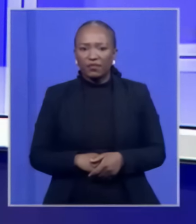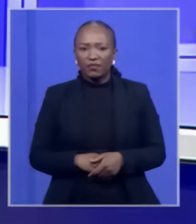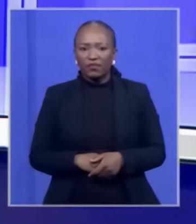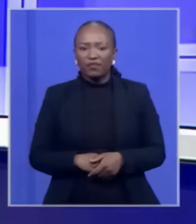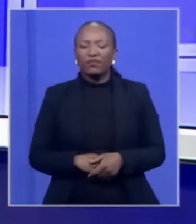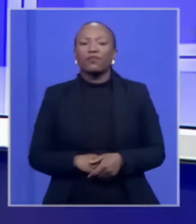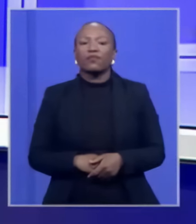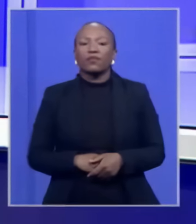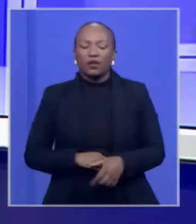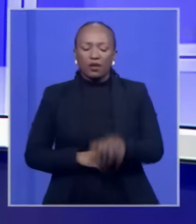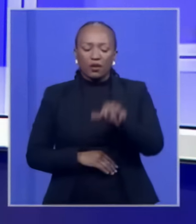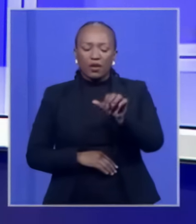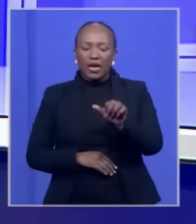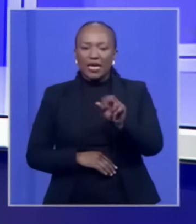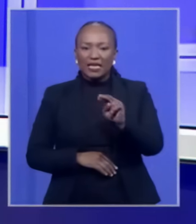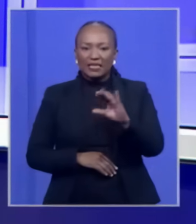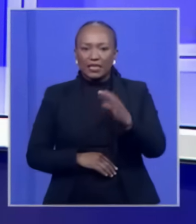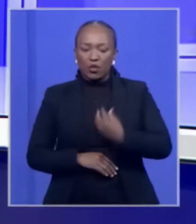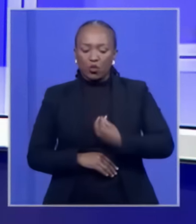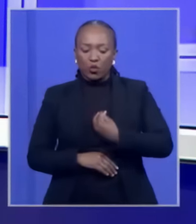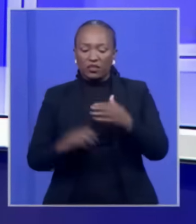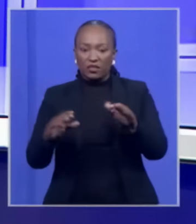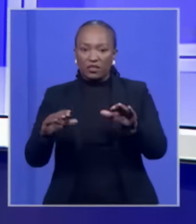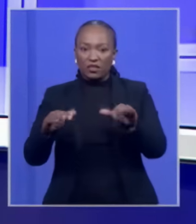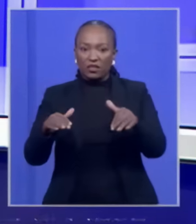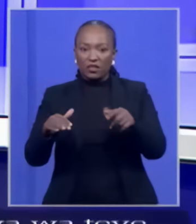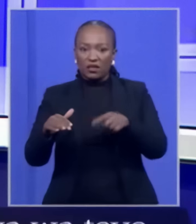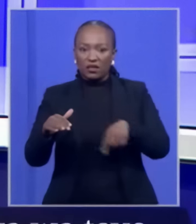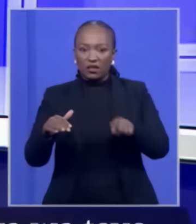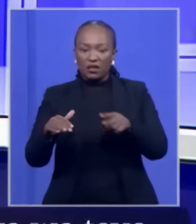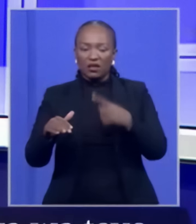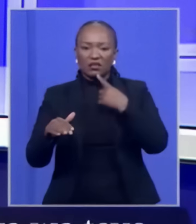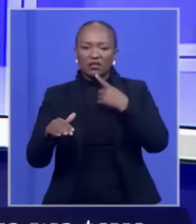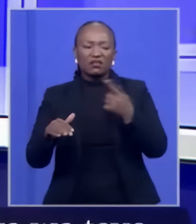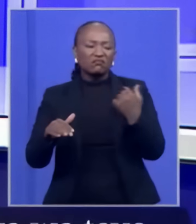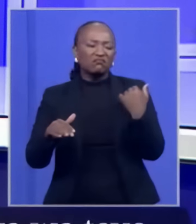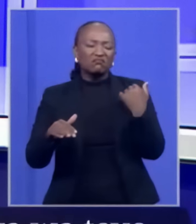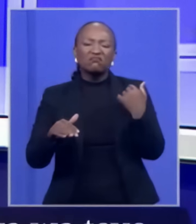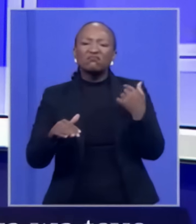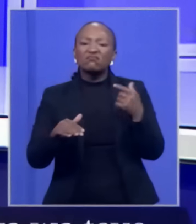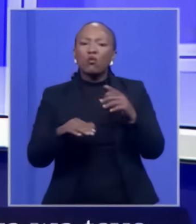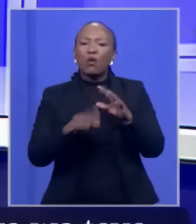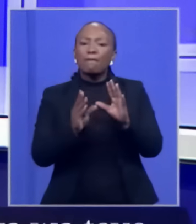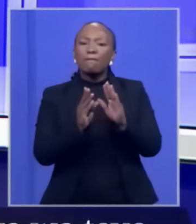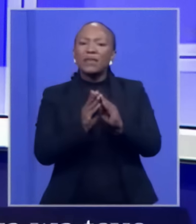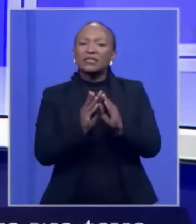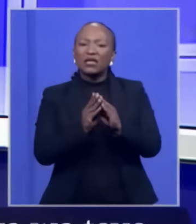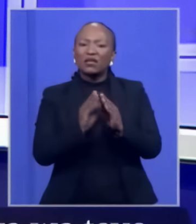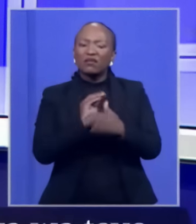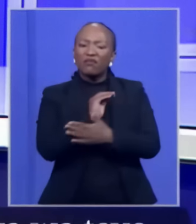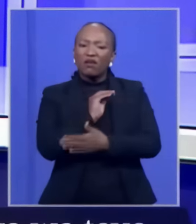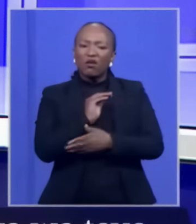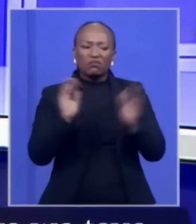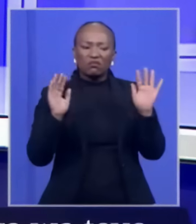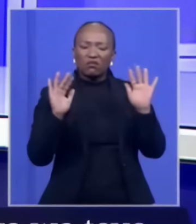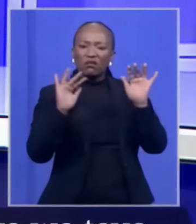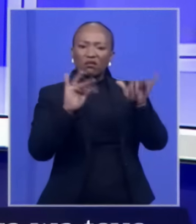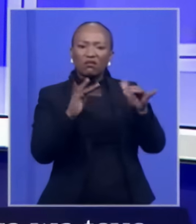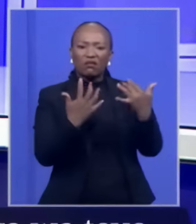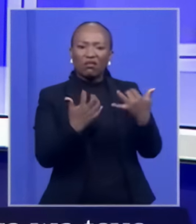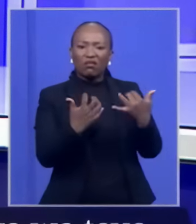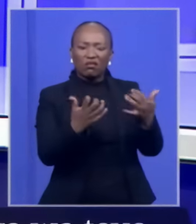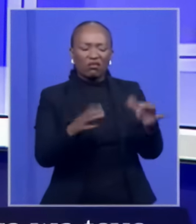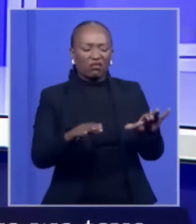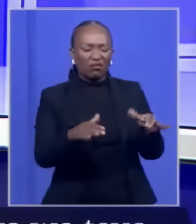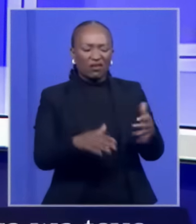Liki ya baswa ya ANC sotše kopano ya poledišano ya bosetšhaba yeo e bego e swere pejana kgweding ye pele ka moletlo fela wa go ithabiša wa